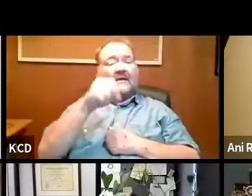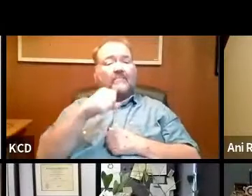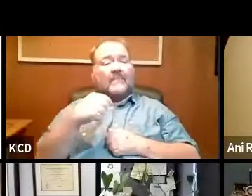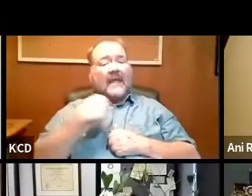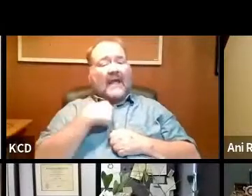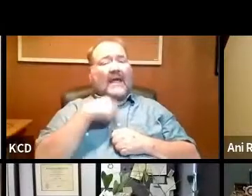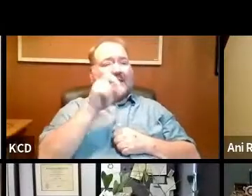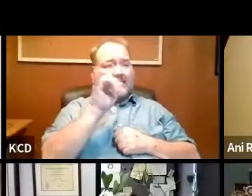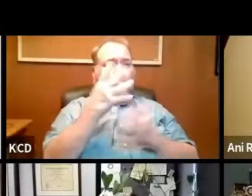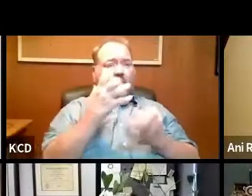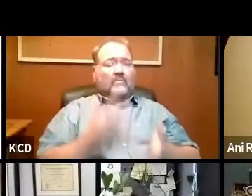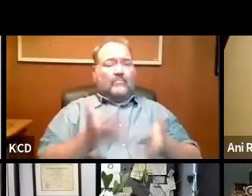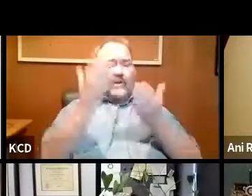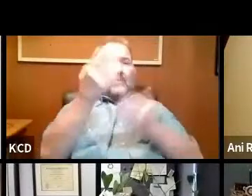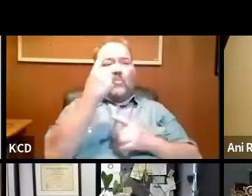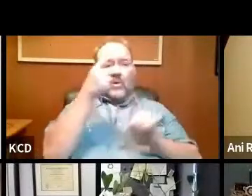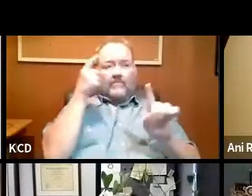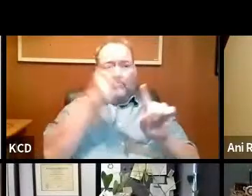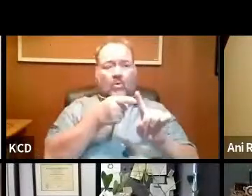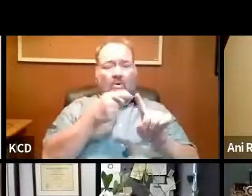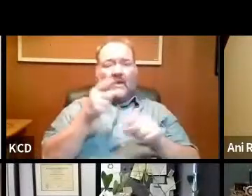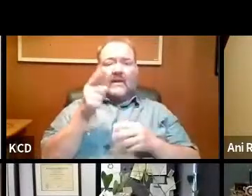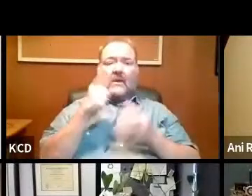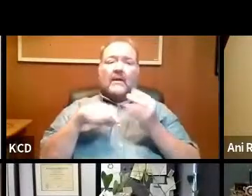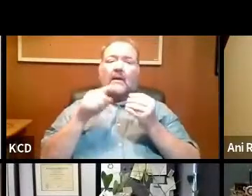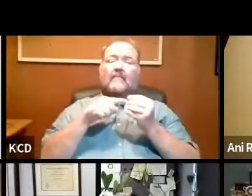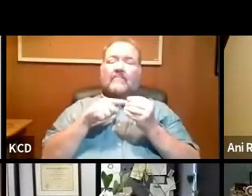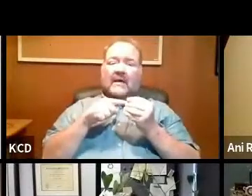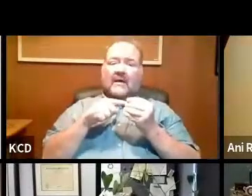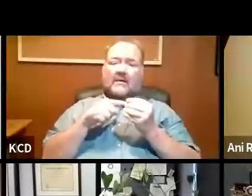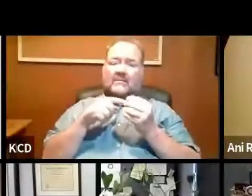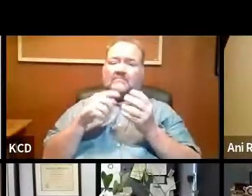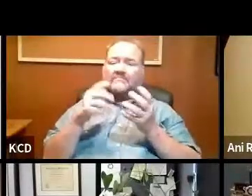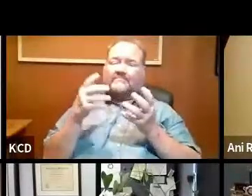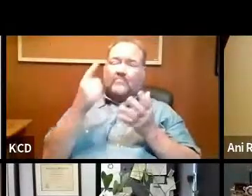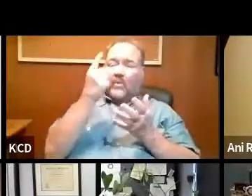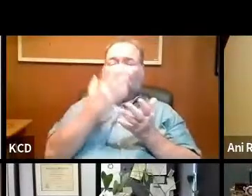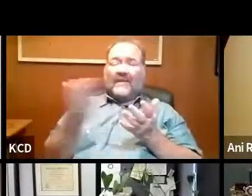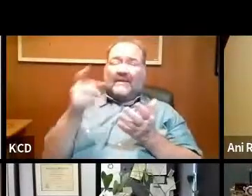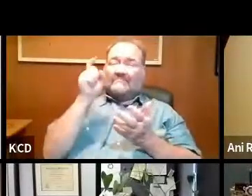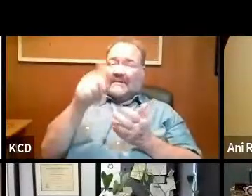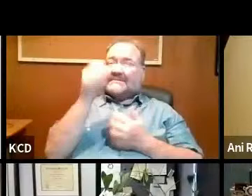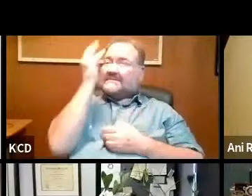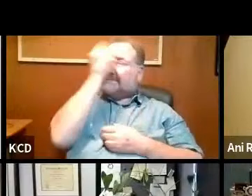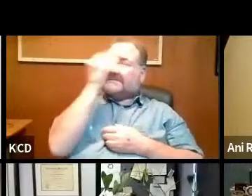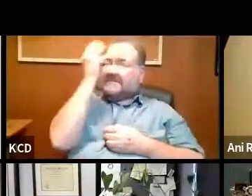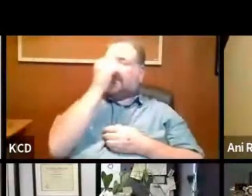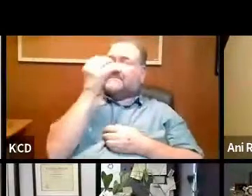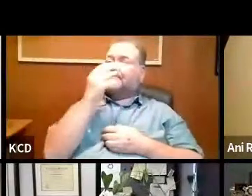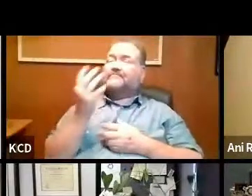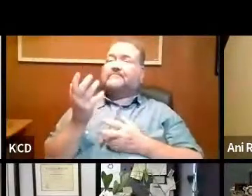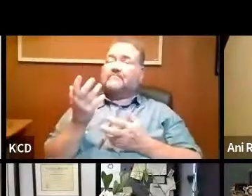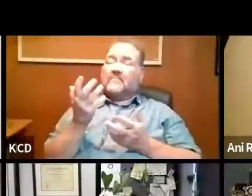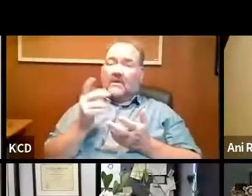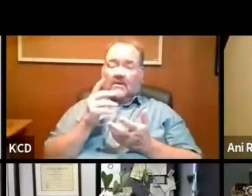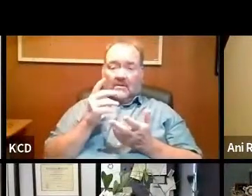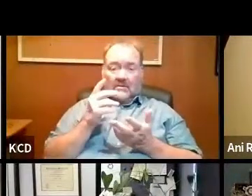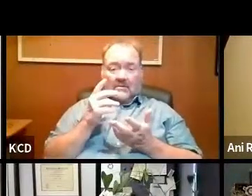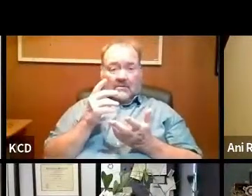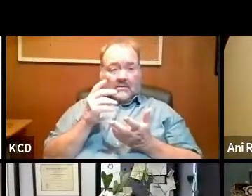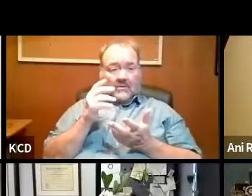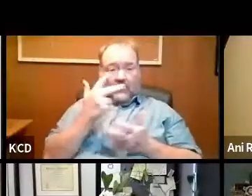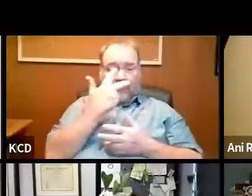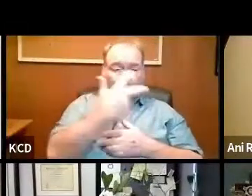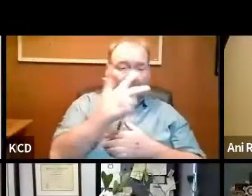Well, I did want to just bring up one point about the, one thing we'll have to be thinking about is whether it's